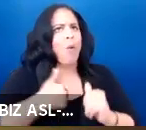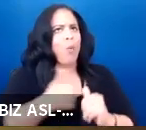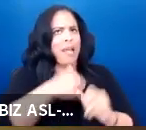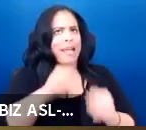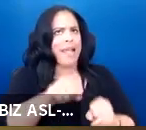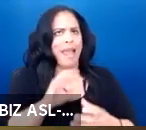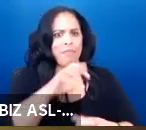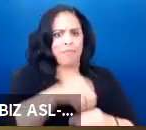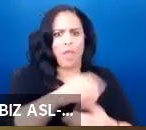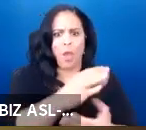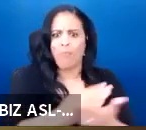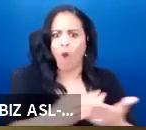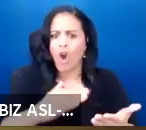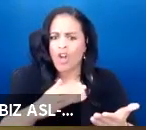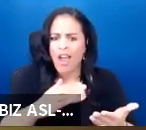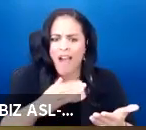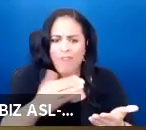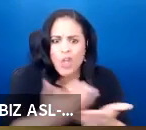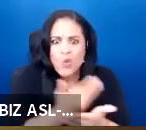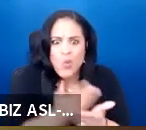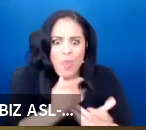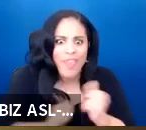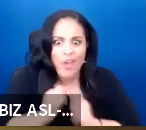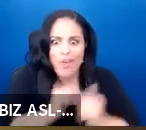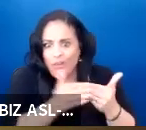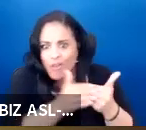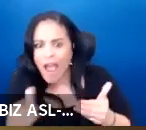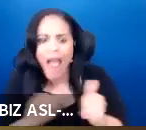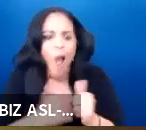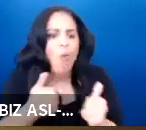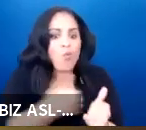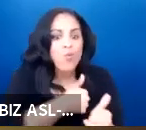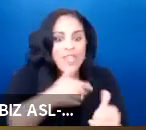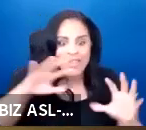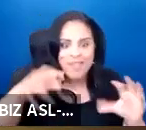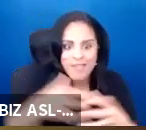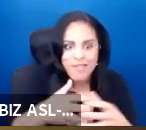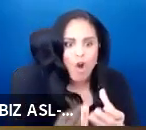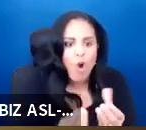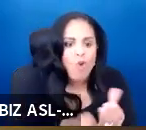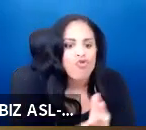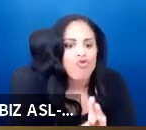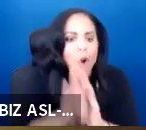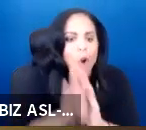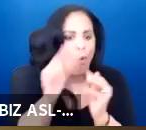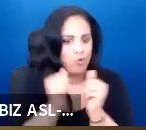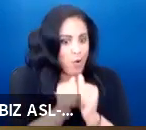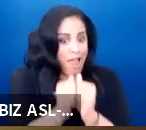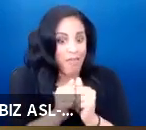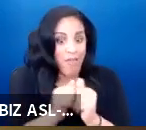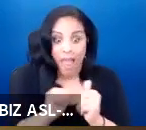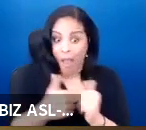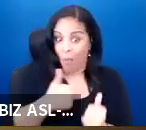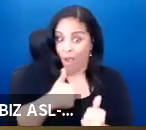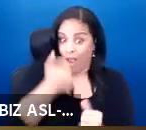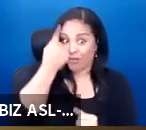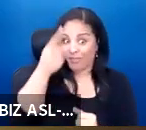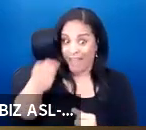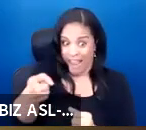new theater going forward? How do we all want to grow together? How do I understand what it's like perhaps to be aging in the